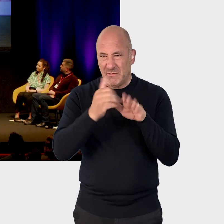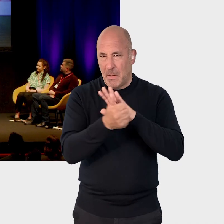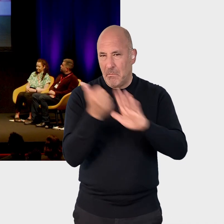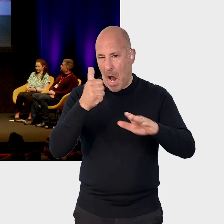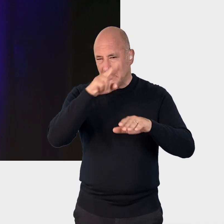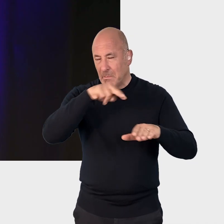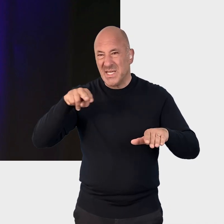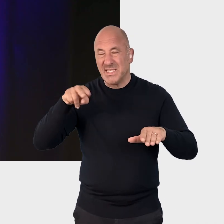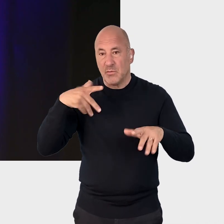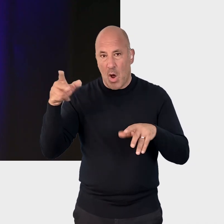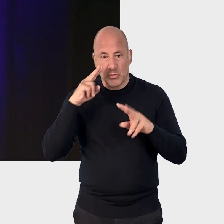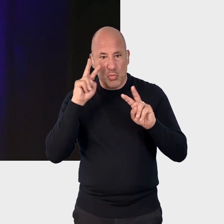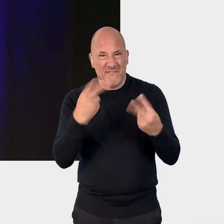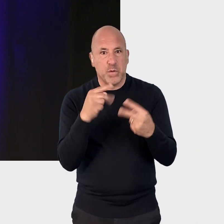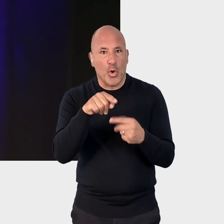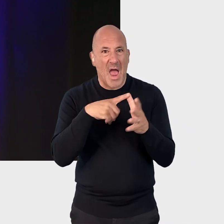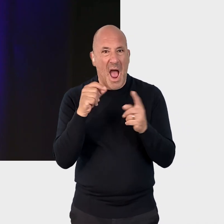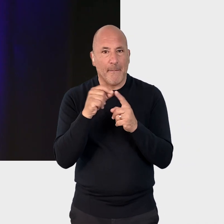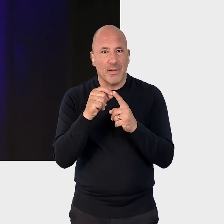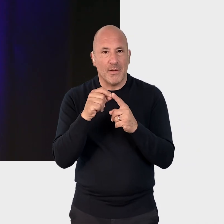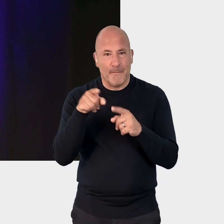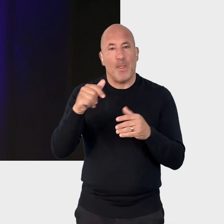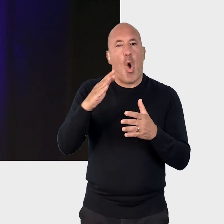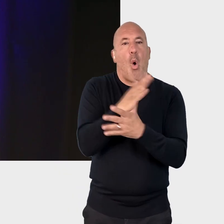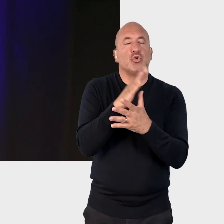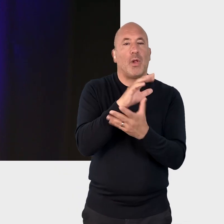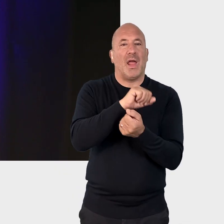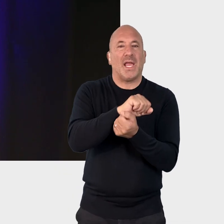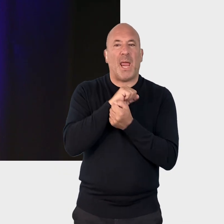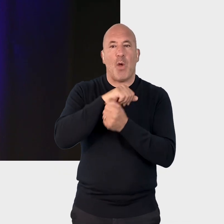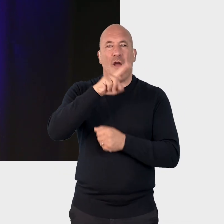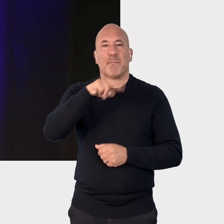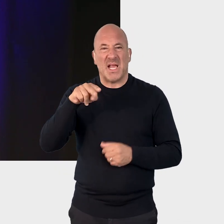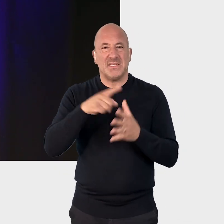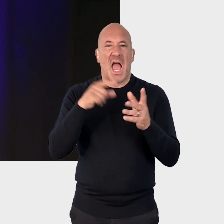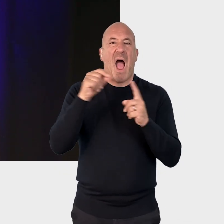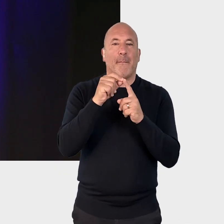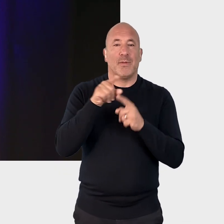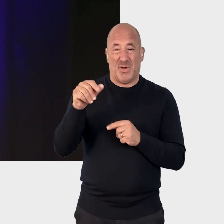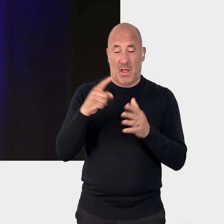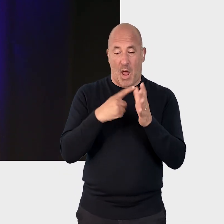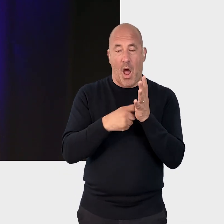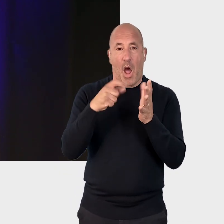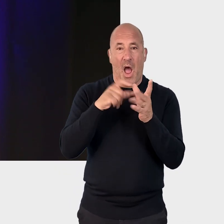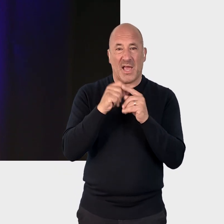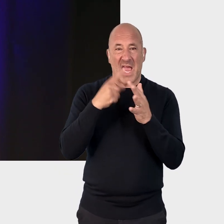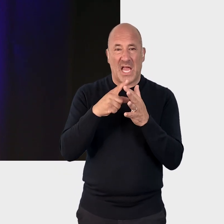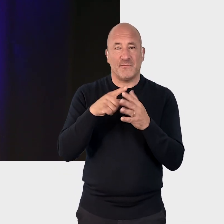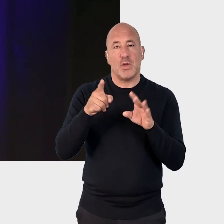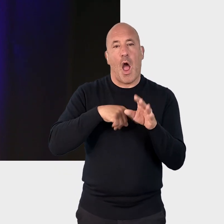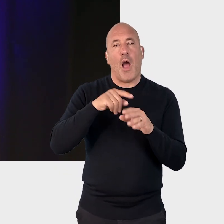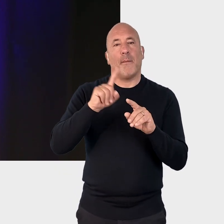app, The Keeper of Paintings, Mischievous... Can't say that word. Mischievous Masterpieces. I Thank you. I can't